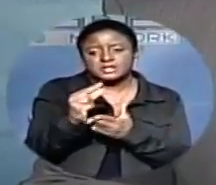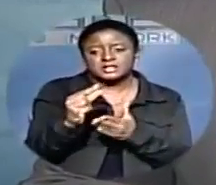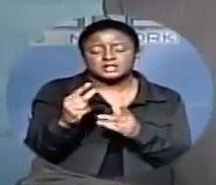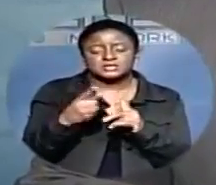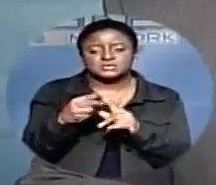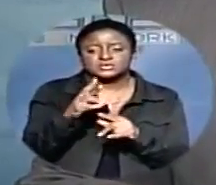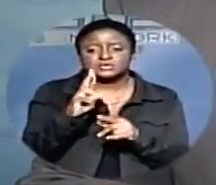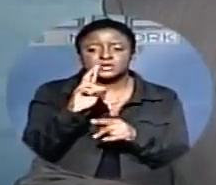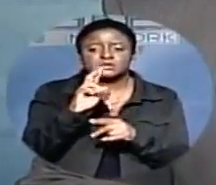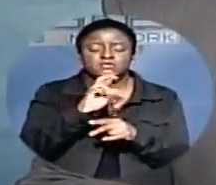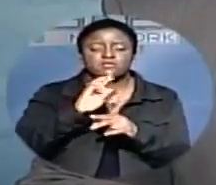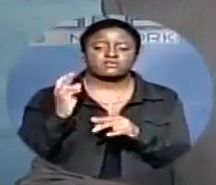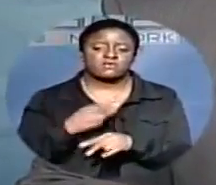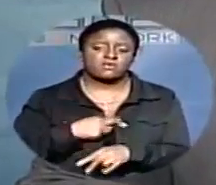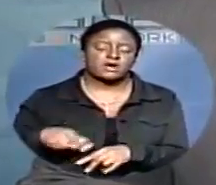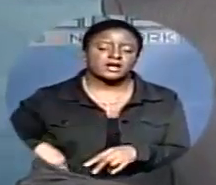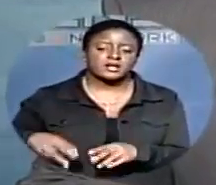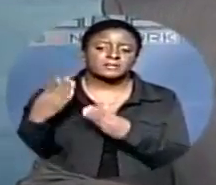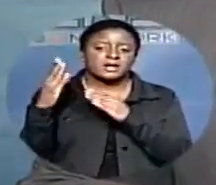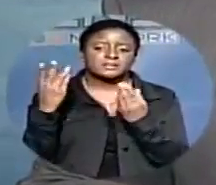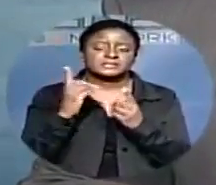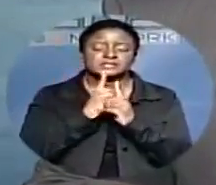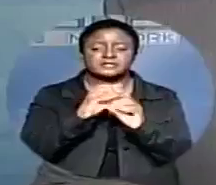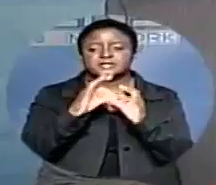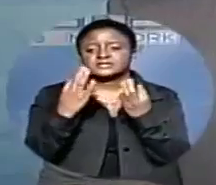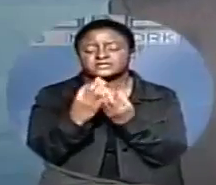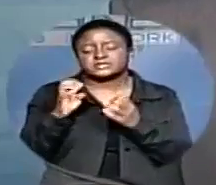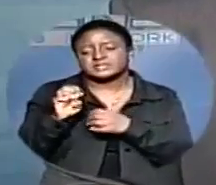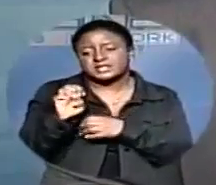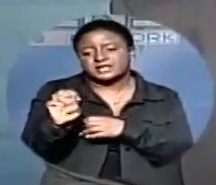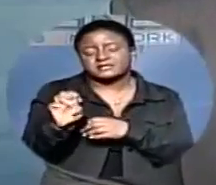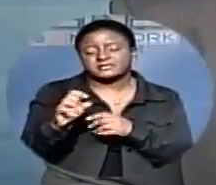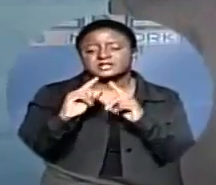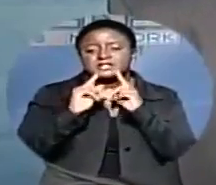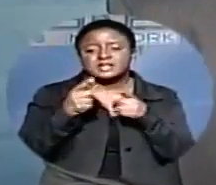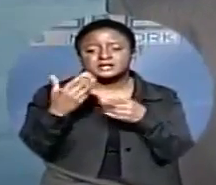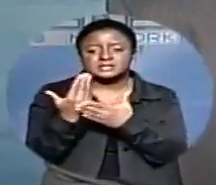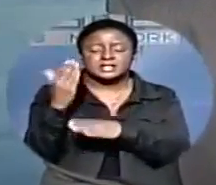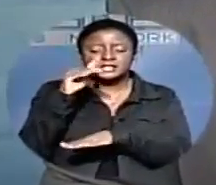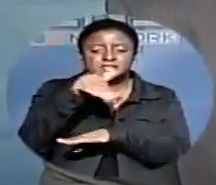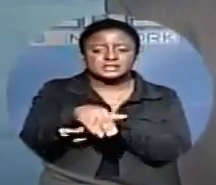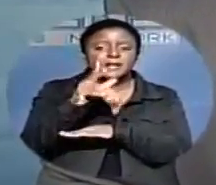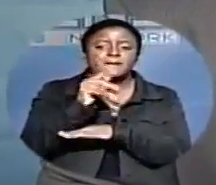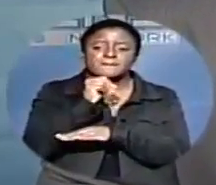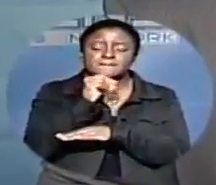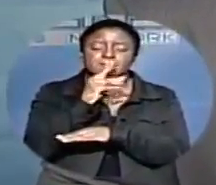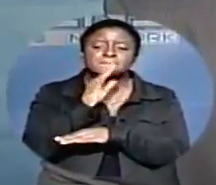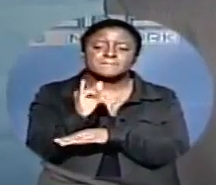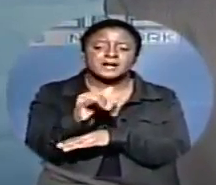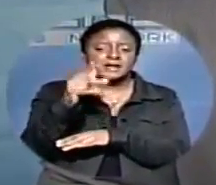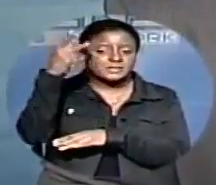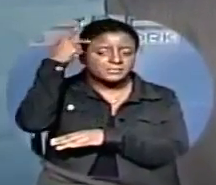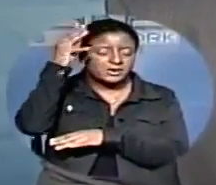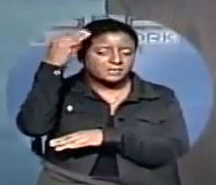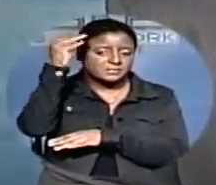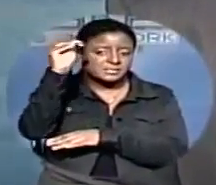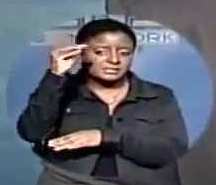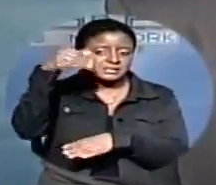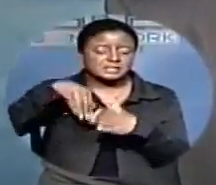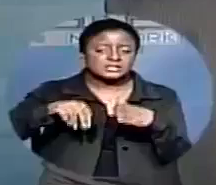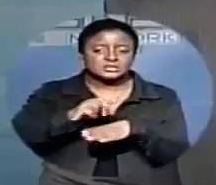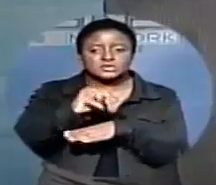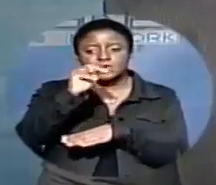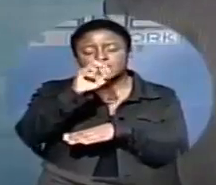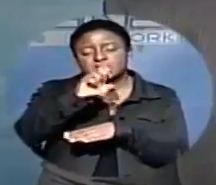Force ever announced last night by Prime Minister Hubert Ingraham at the Free National Movement's rally in North Eleuthera. The Prime Minister, in continuing his message